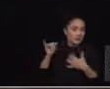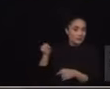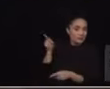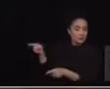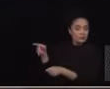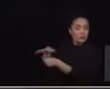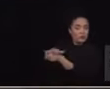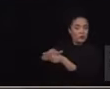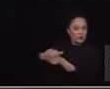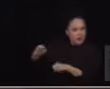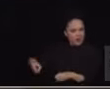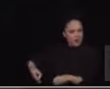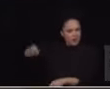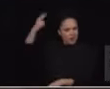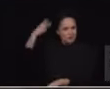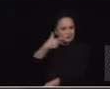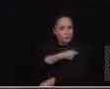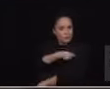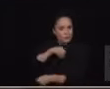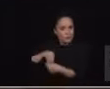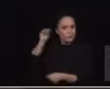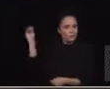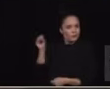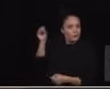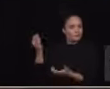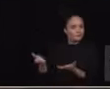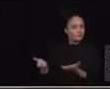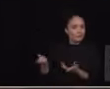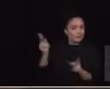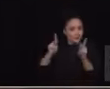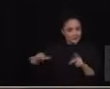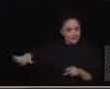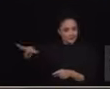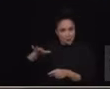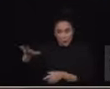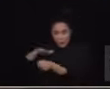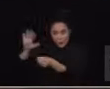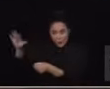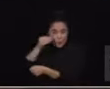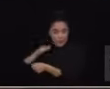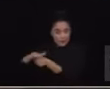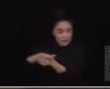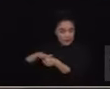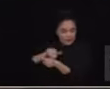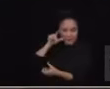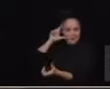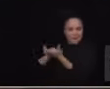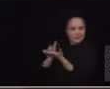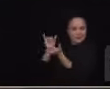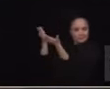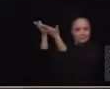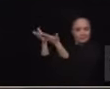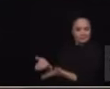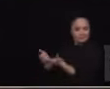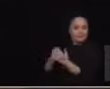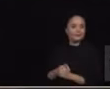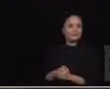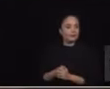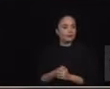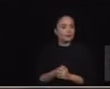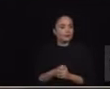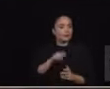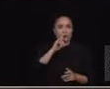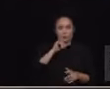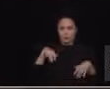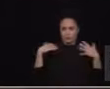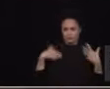riding anywhere in Ontario. So they don't believe in him either. I think this guy, I always said before, the cheese slipped off the cracker with this guy. He's